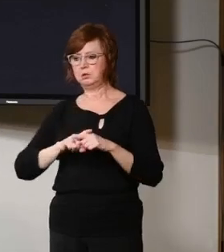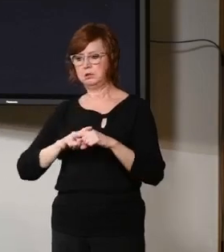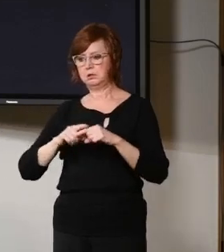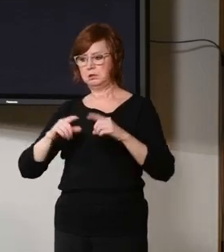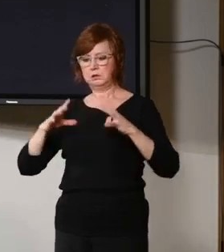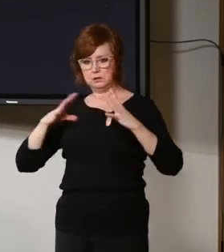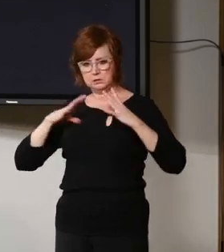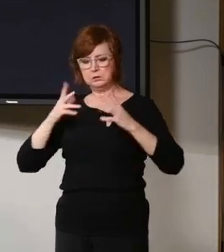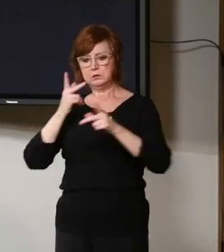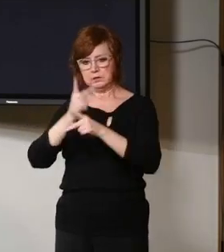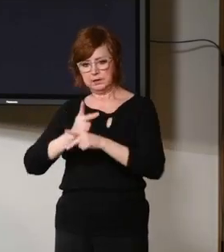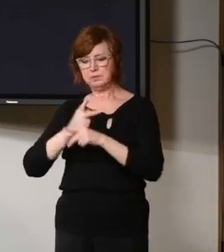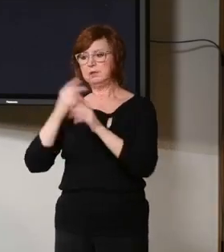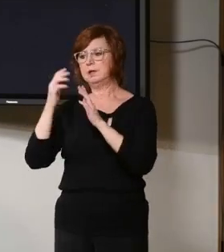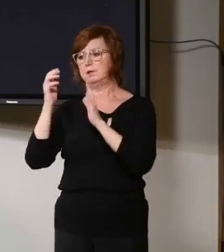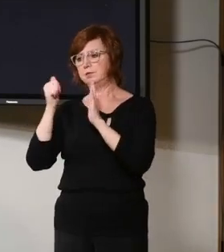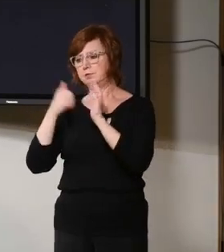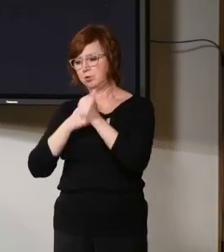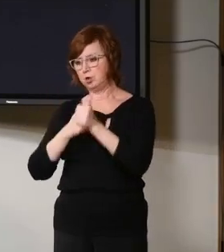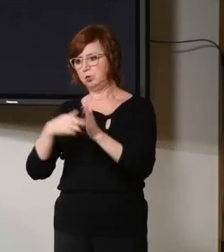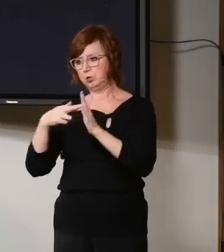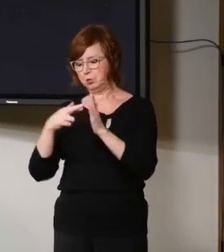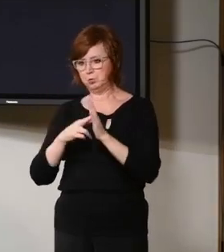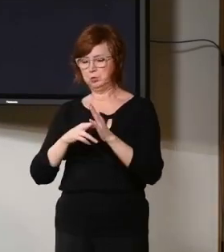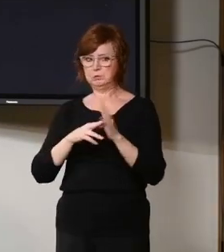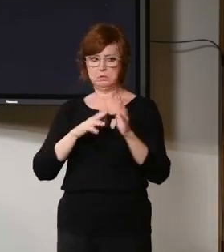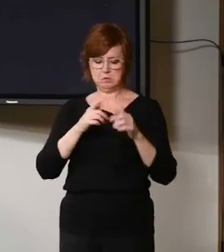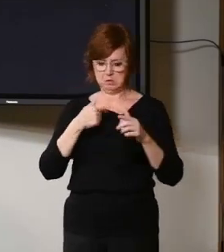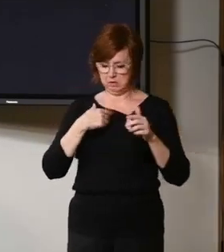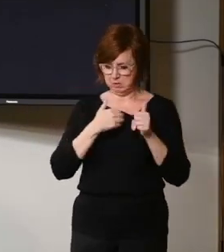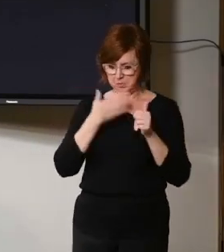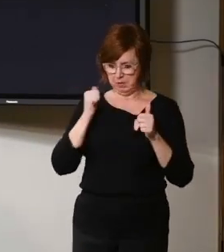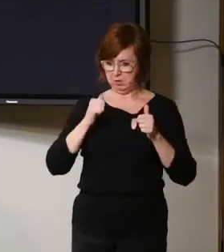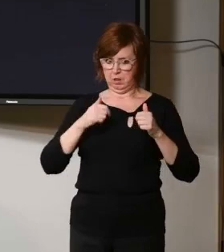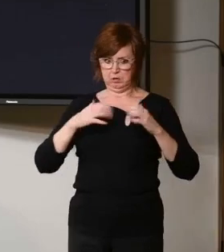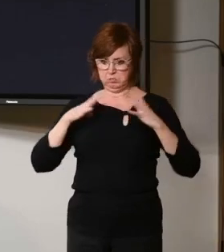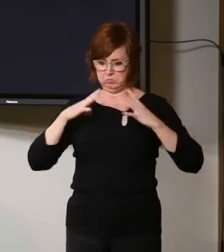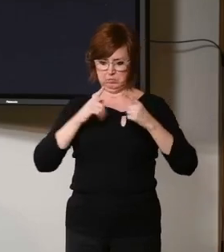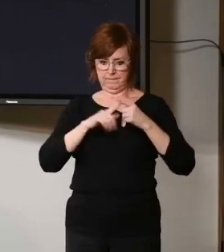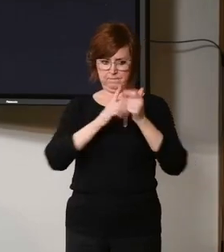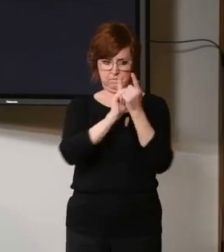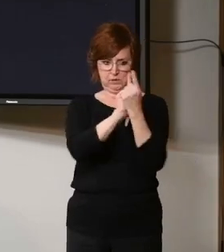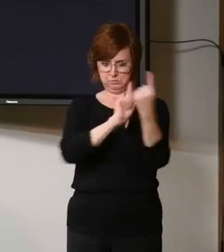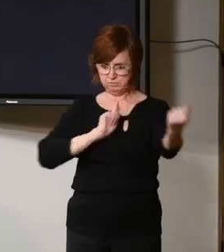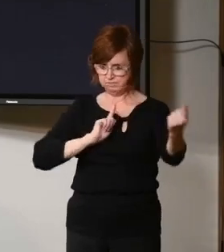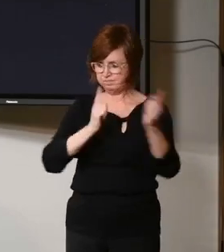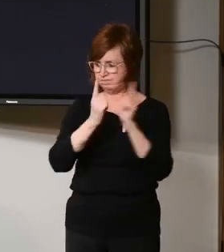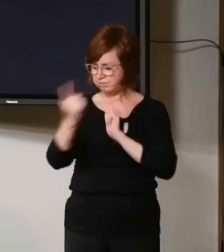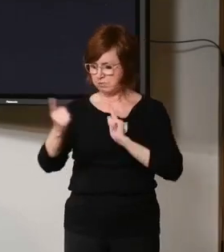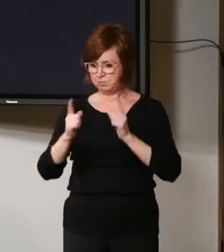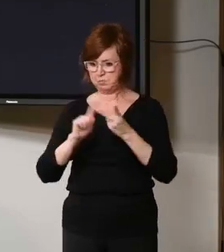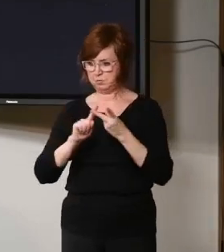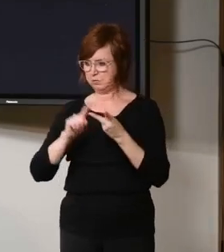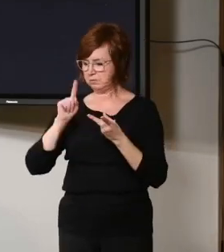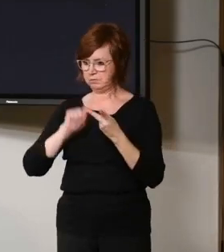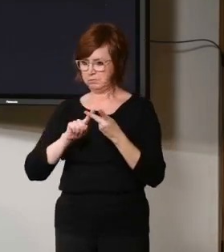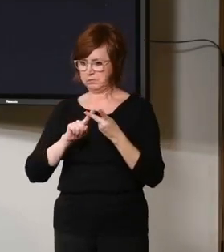regularly all the things we were talking about, our social distancing behaviors, we will minimize as much as we